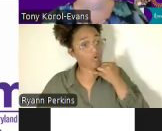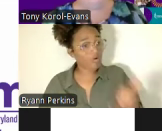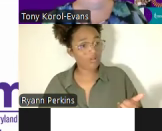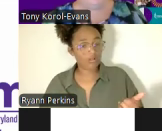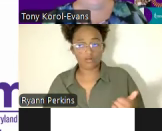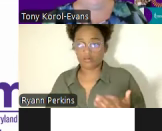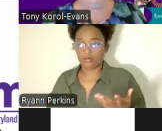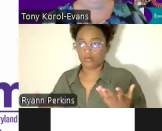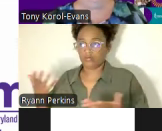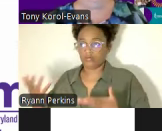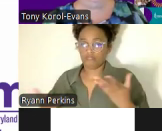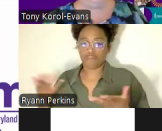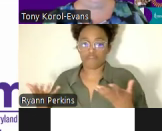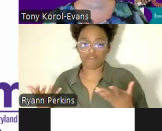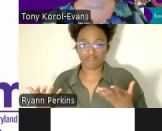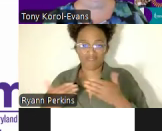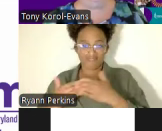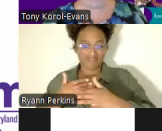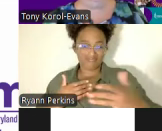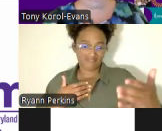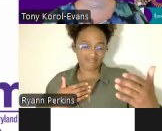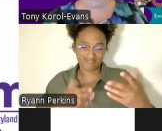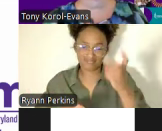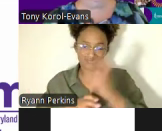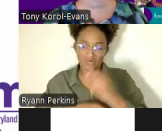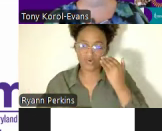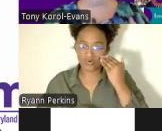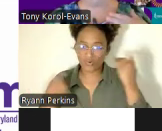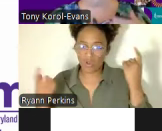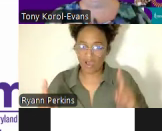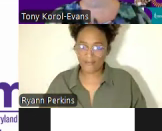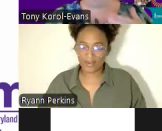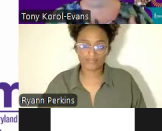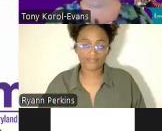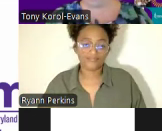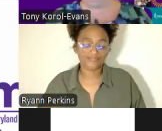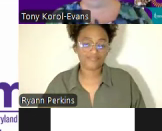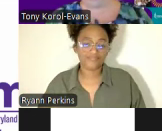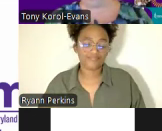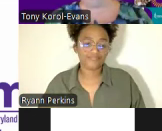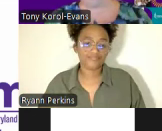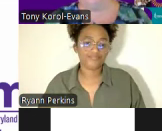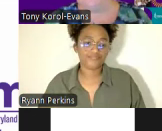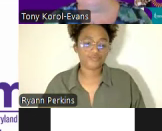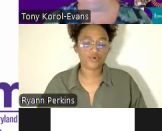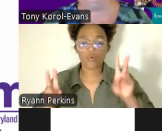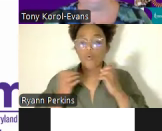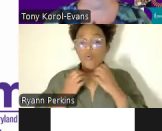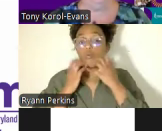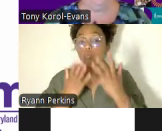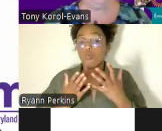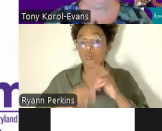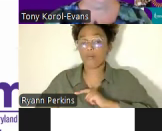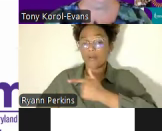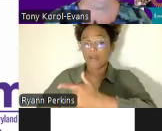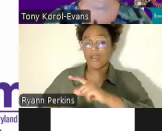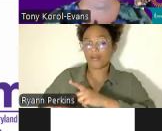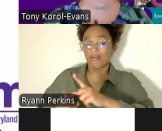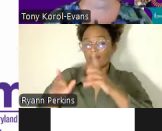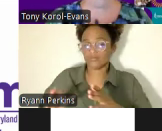who knows what's going to happen, right? And so that's why warm handoffs are so, so